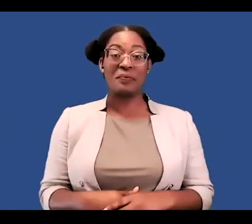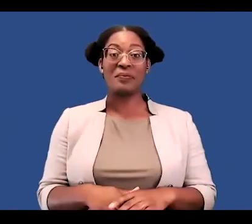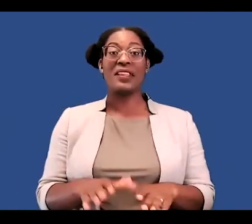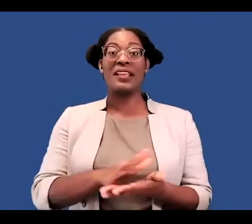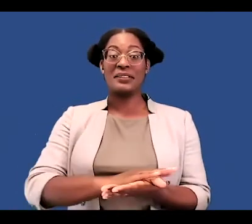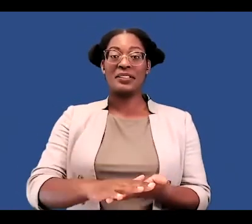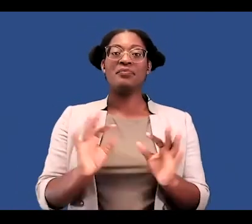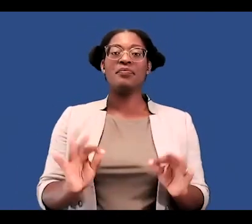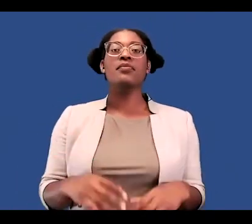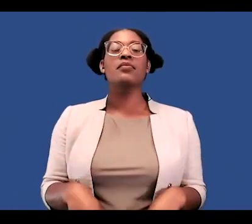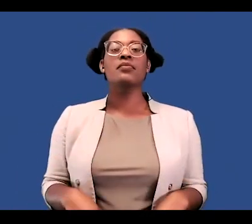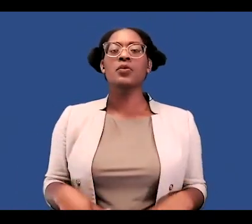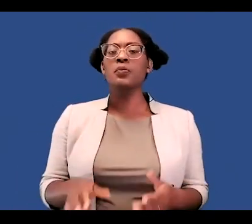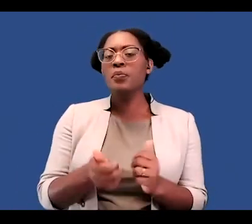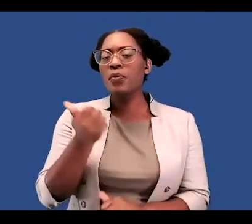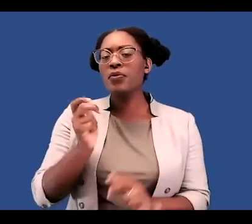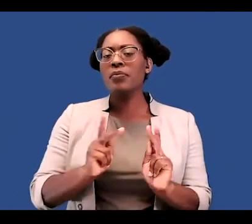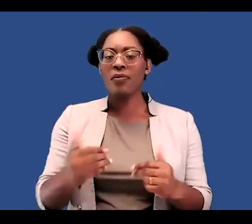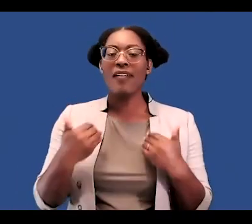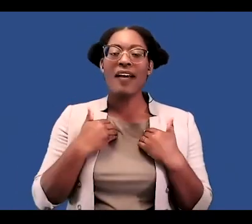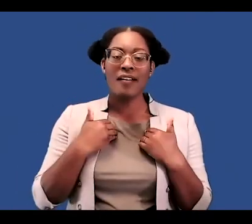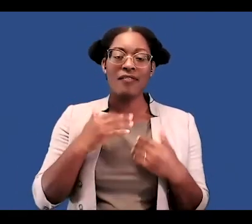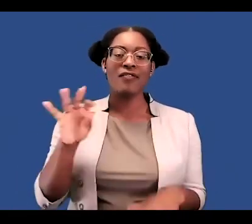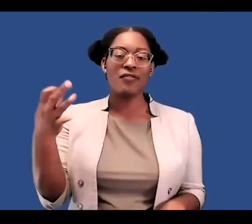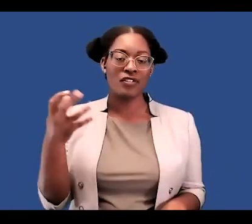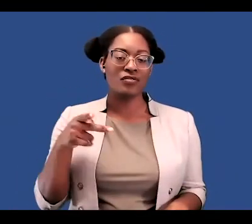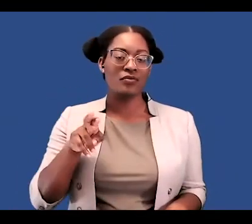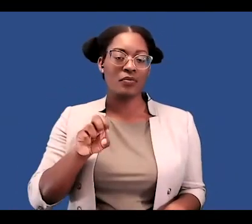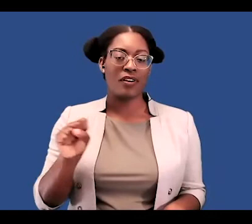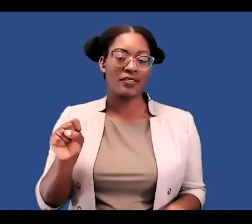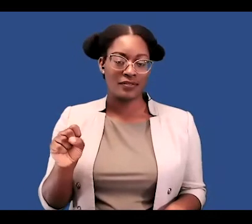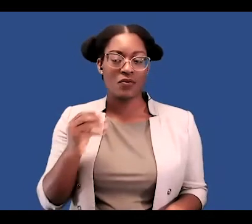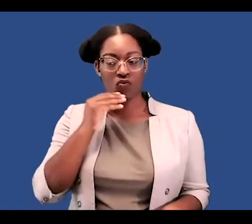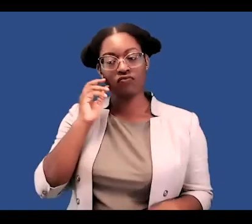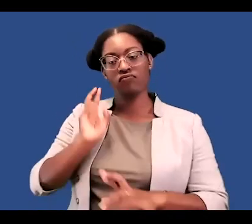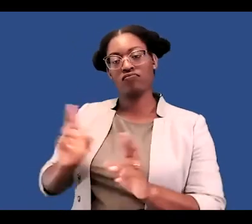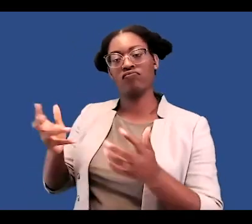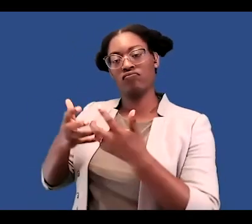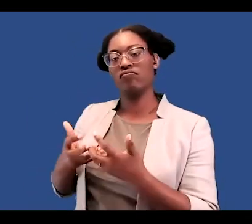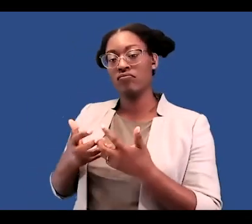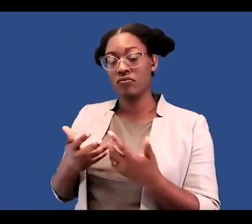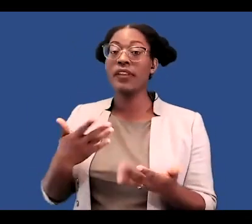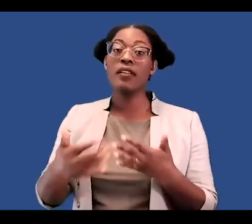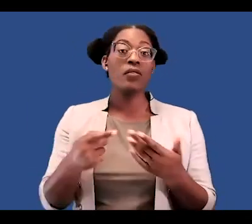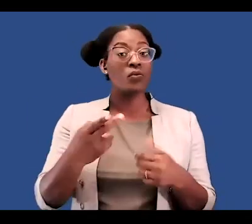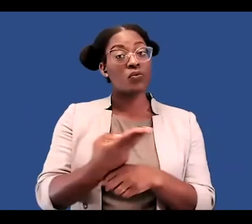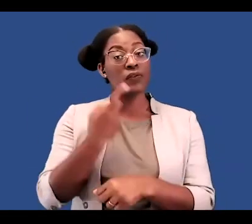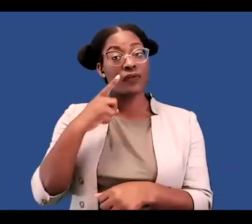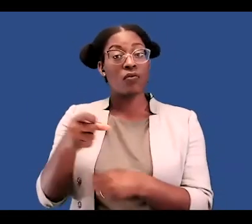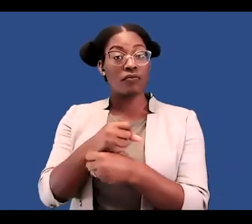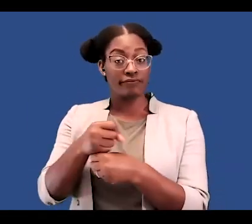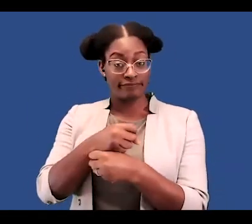most people, well, some folks have a French press at home. Although it's mostly used for coffee, you